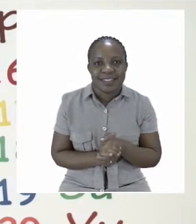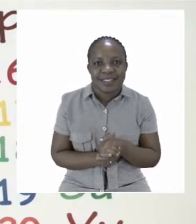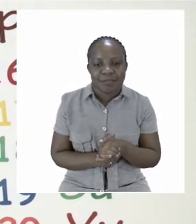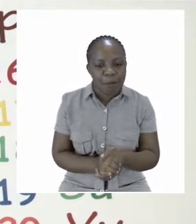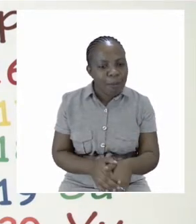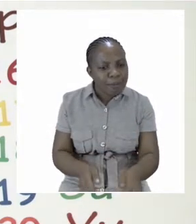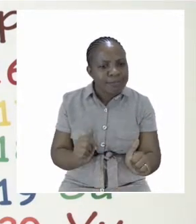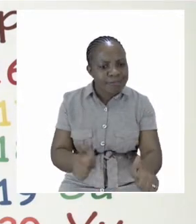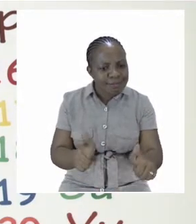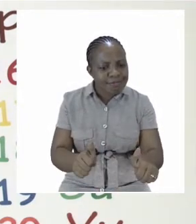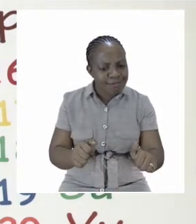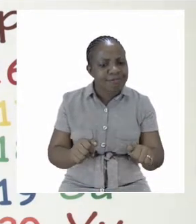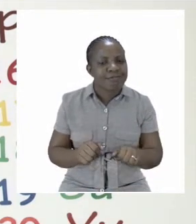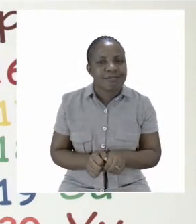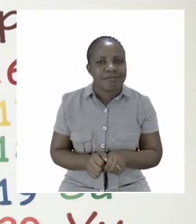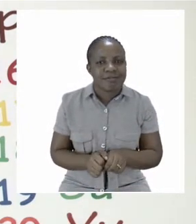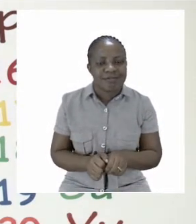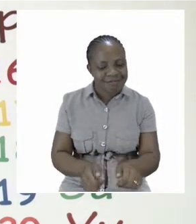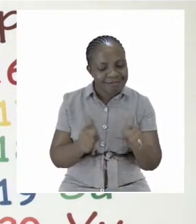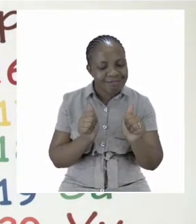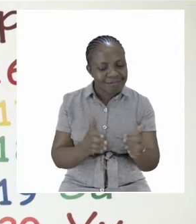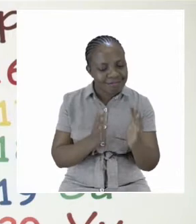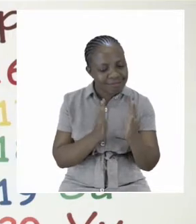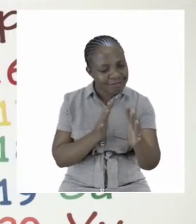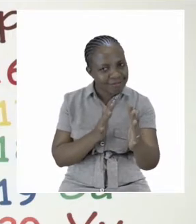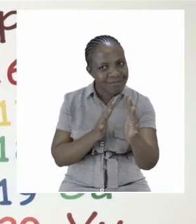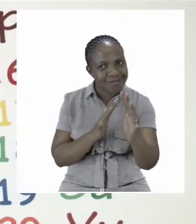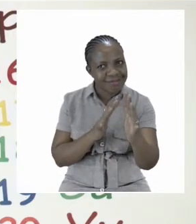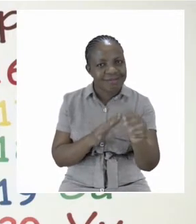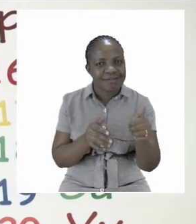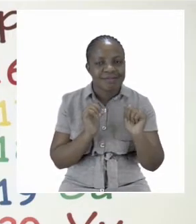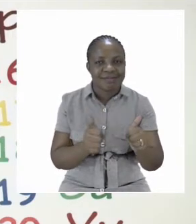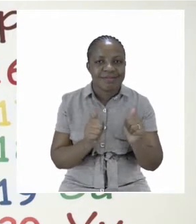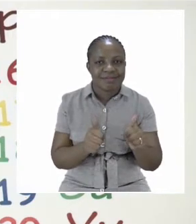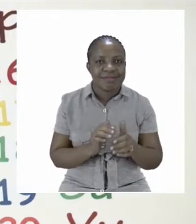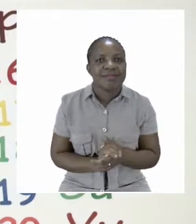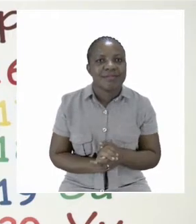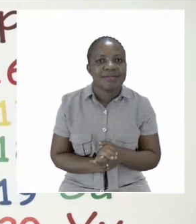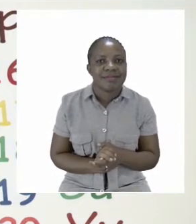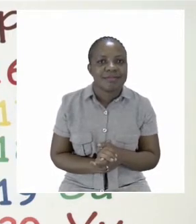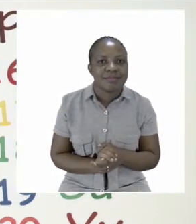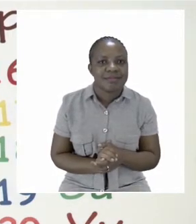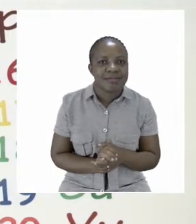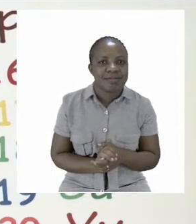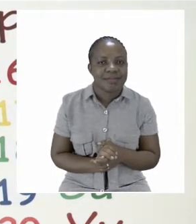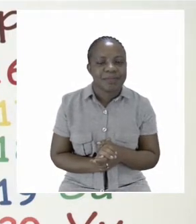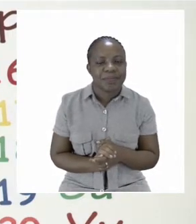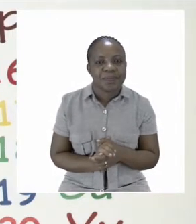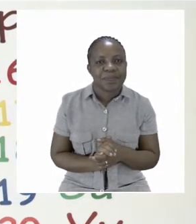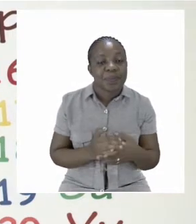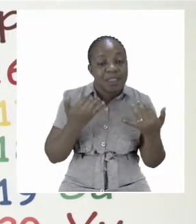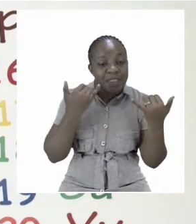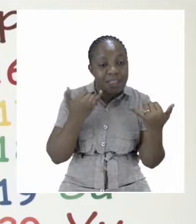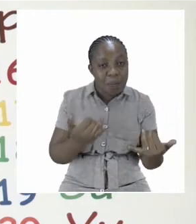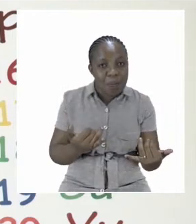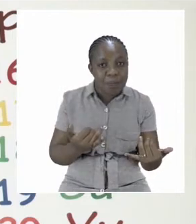so well. Good job. So we have done the first part. And now